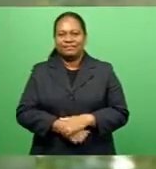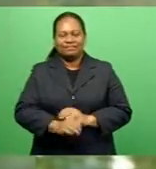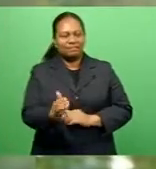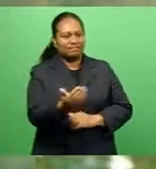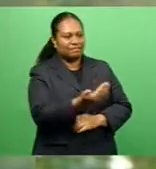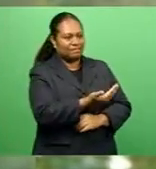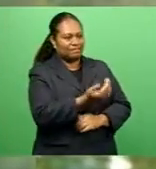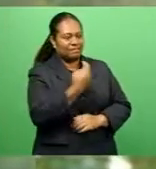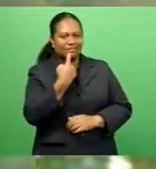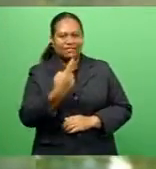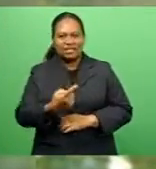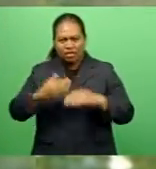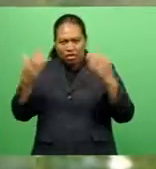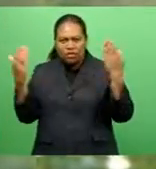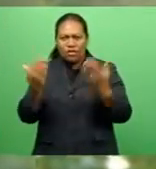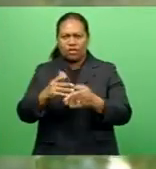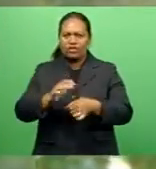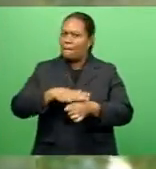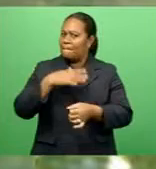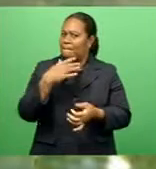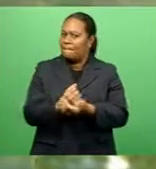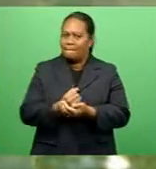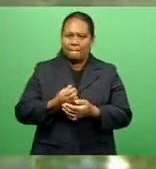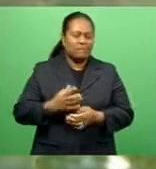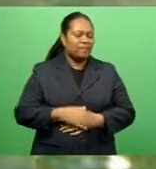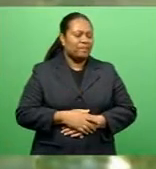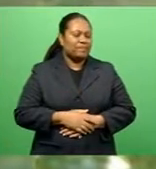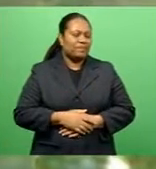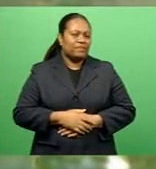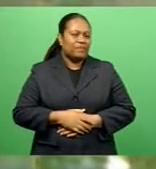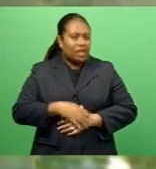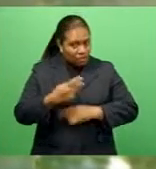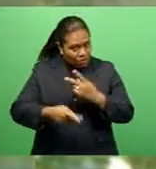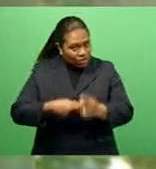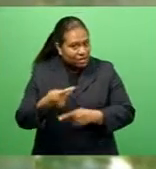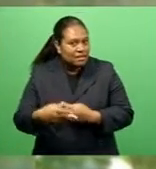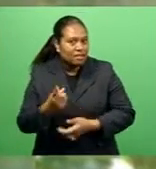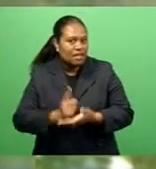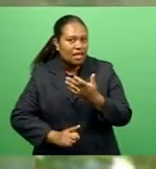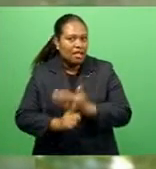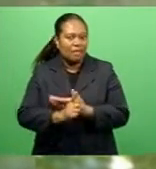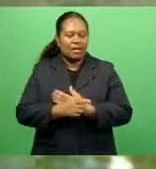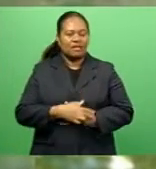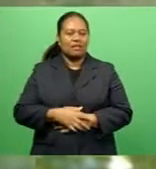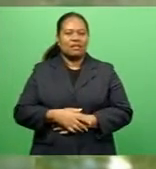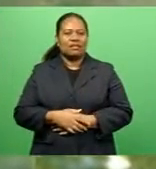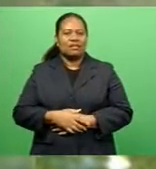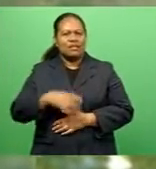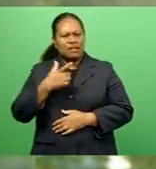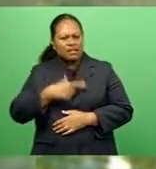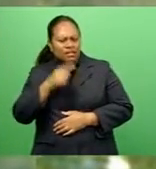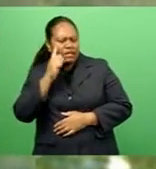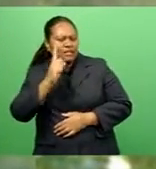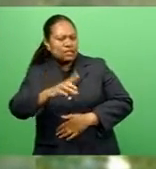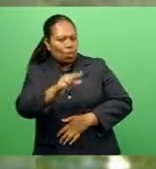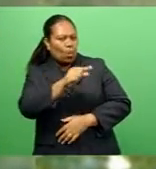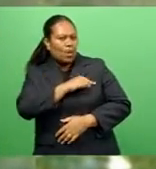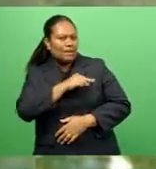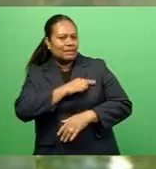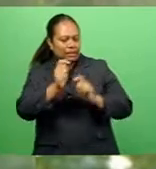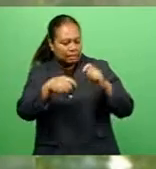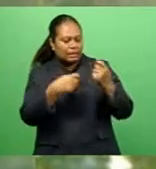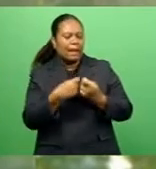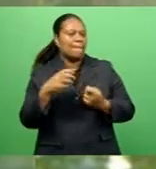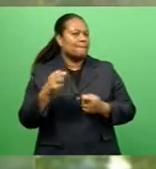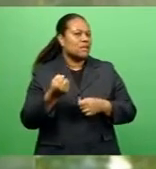will be on ensuring that there is a process after the Olympics, that there is a quality team that's put together.